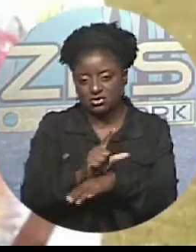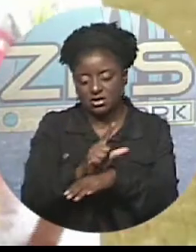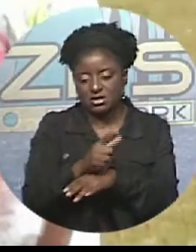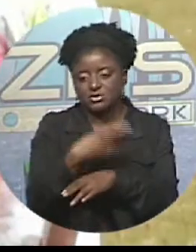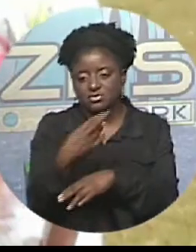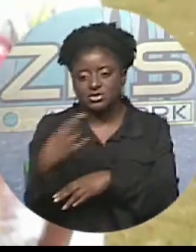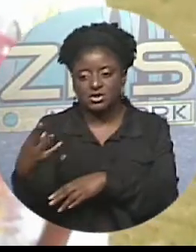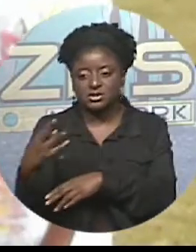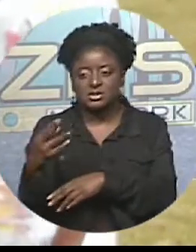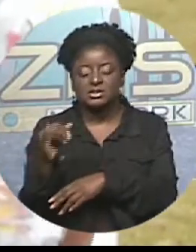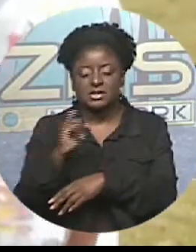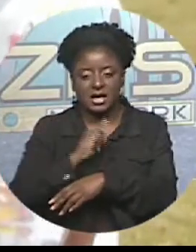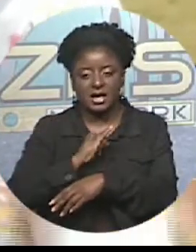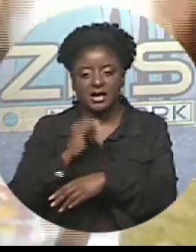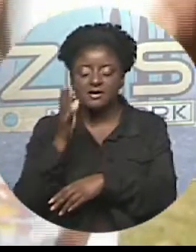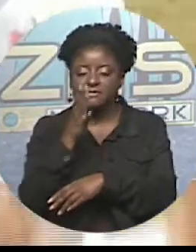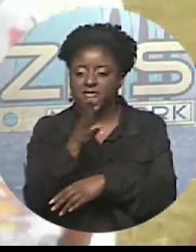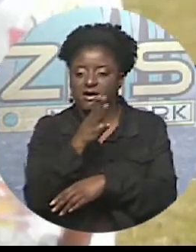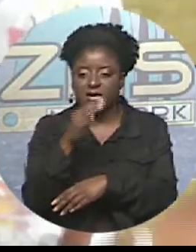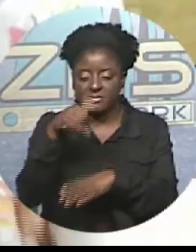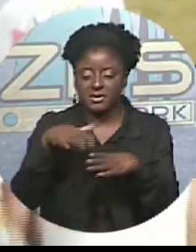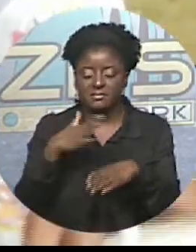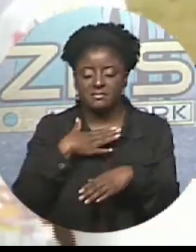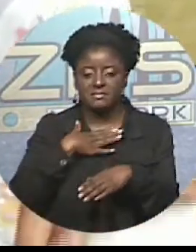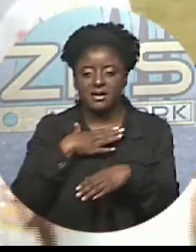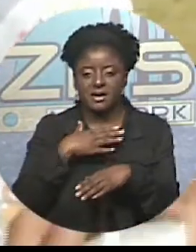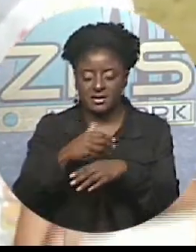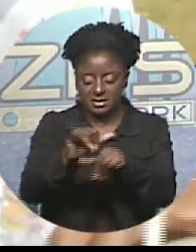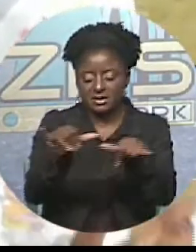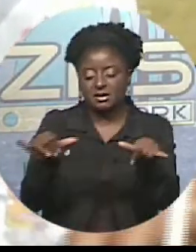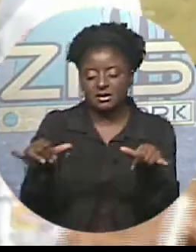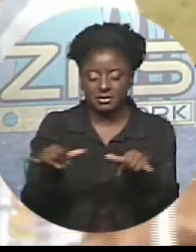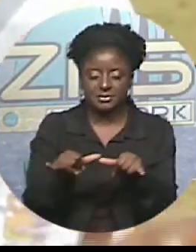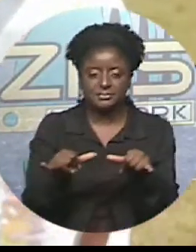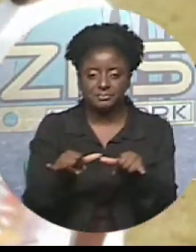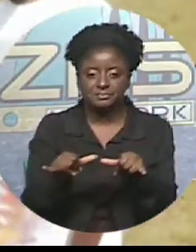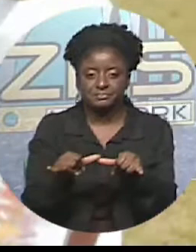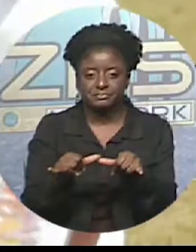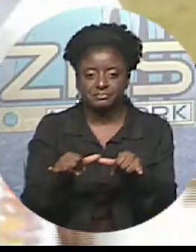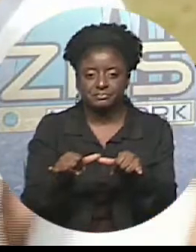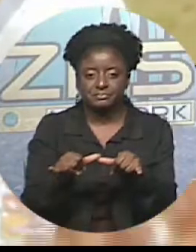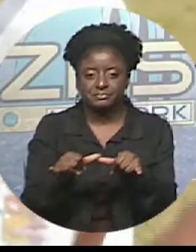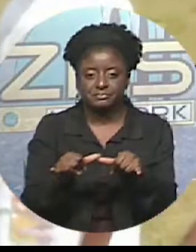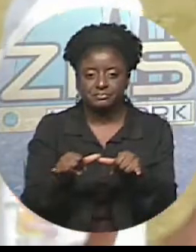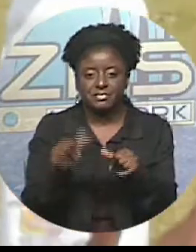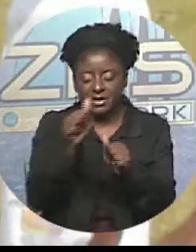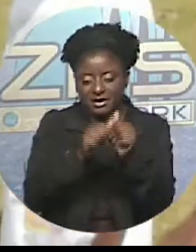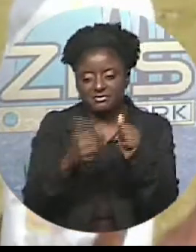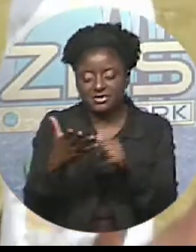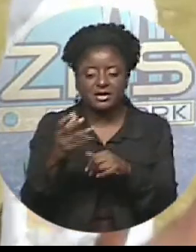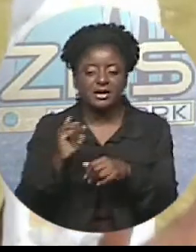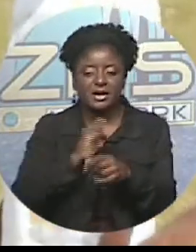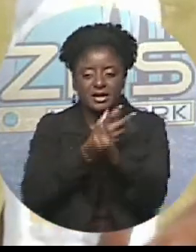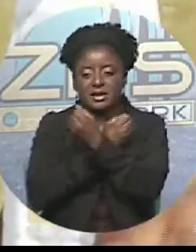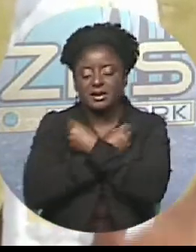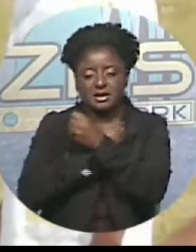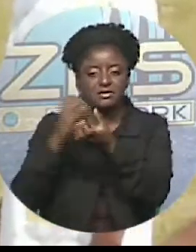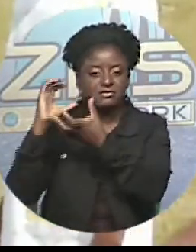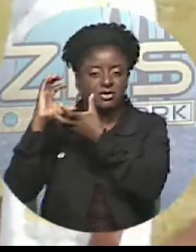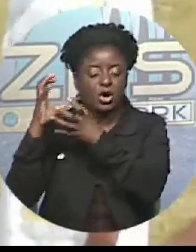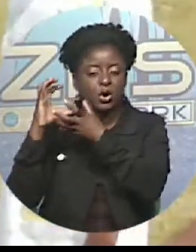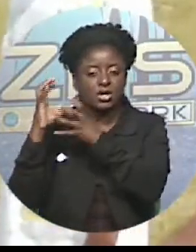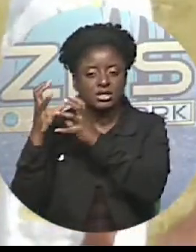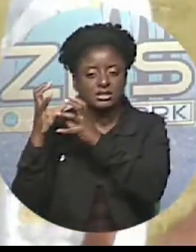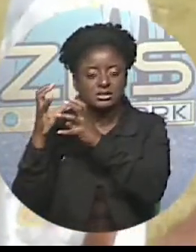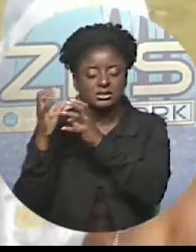farmer, and we need to, every little thing. I love the coconut. I feel like the